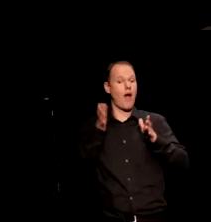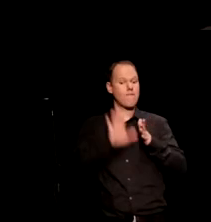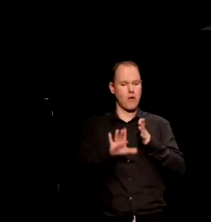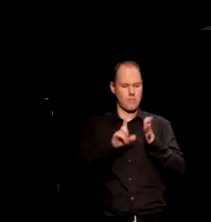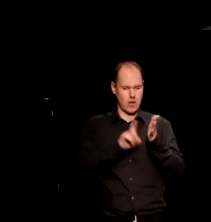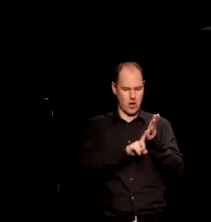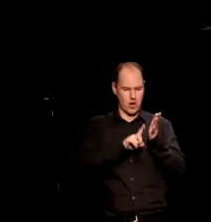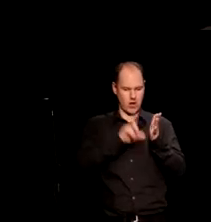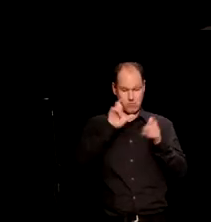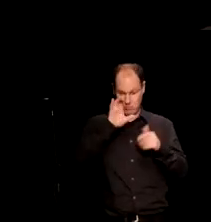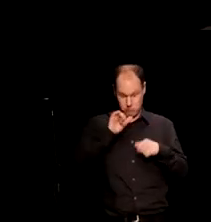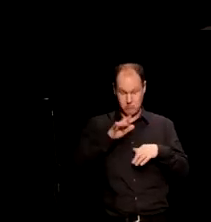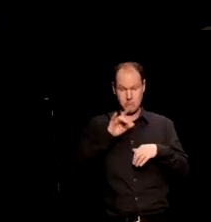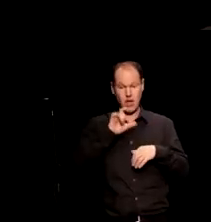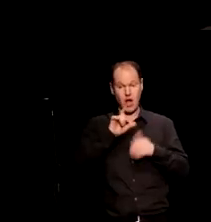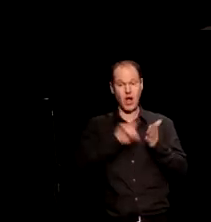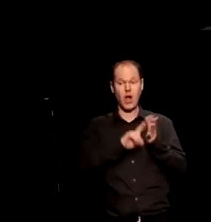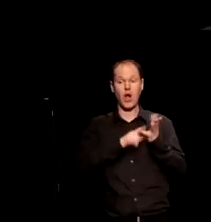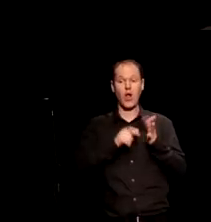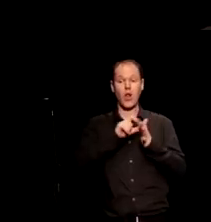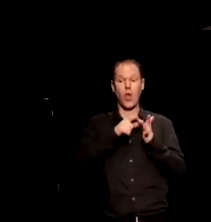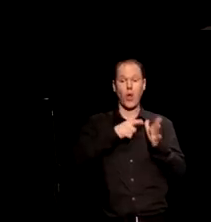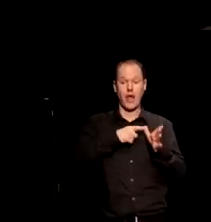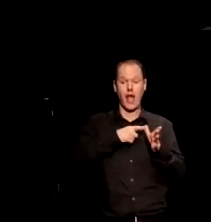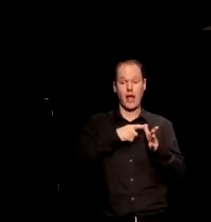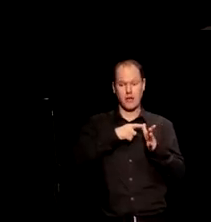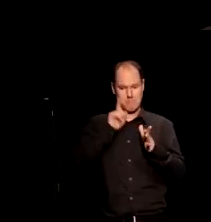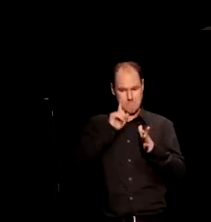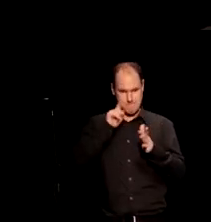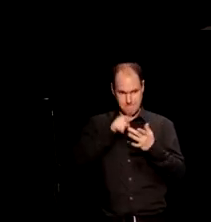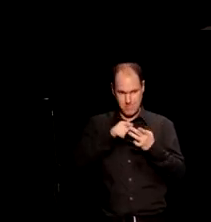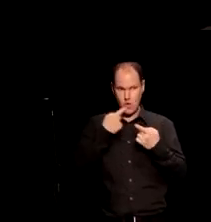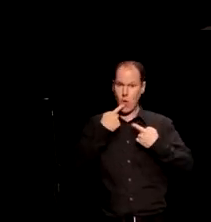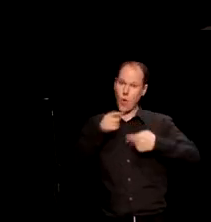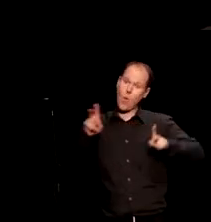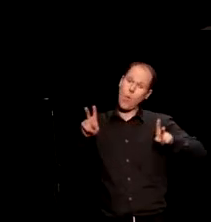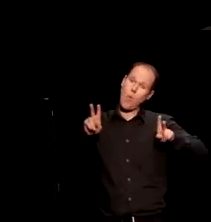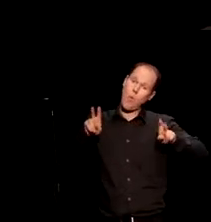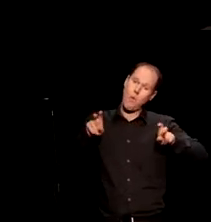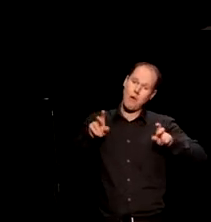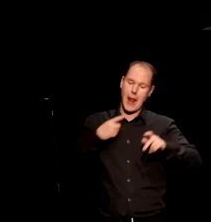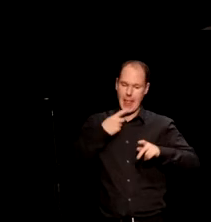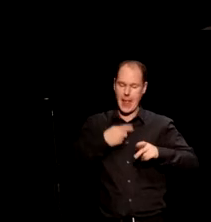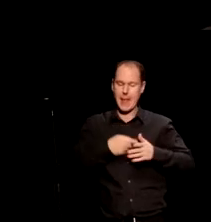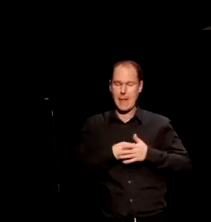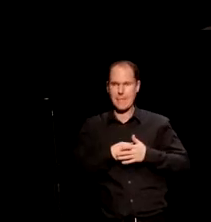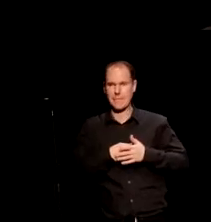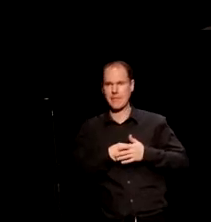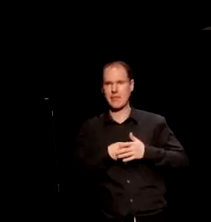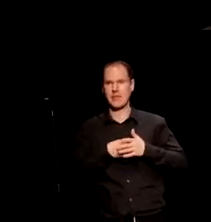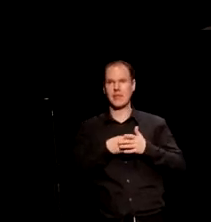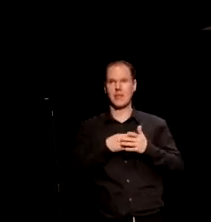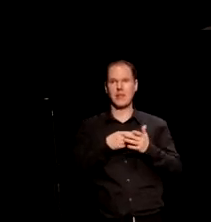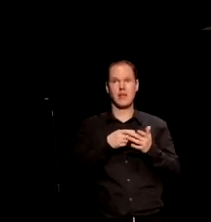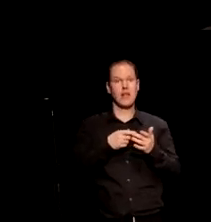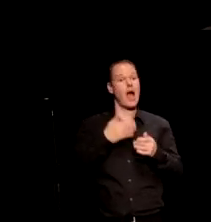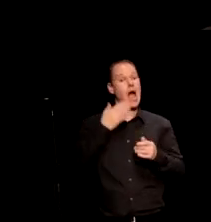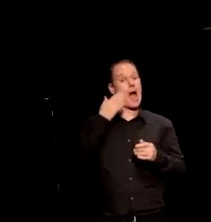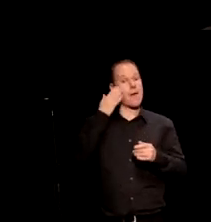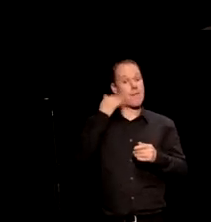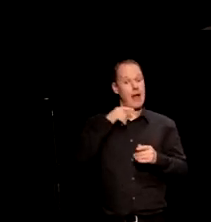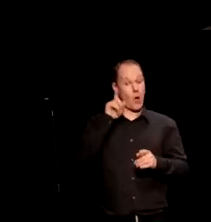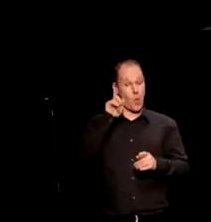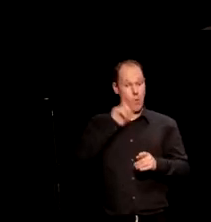from the 2016 Guardian article, where she states and says very clearly, the invisibility of black women